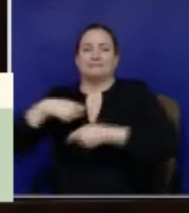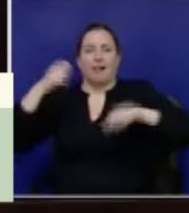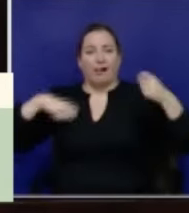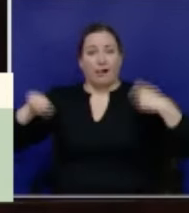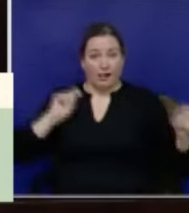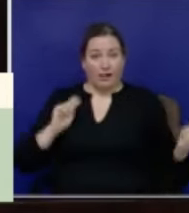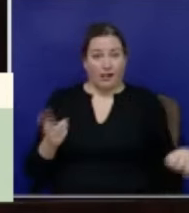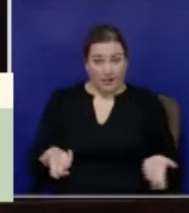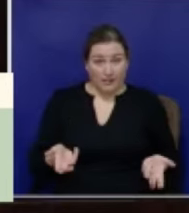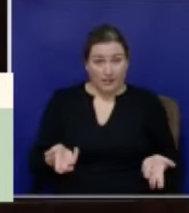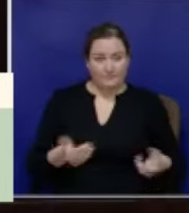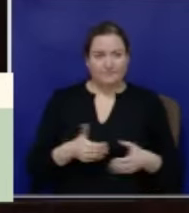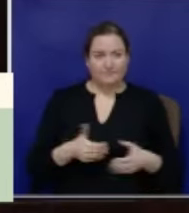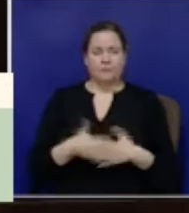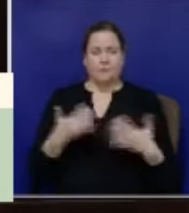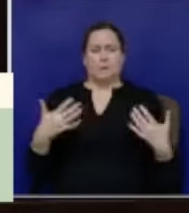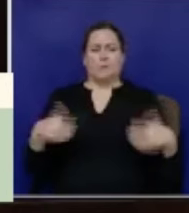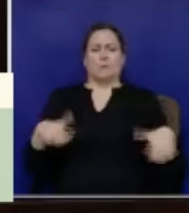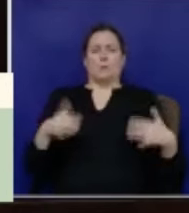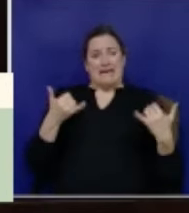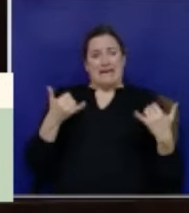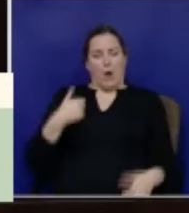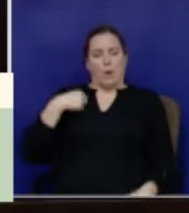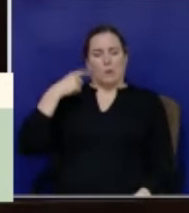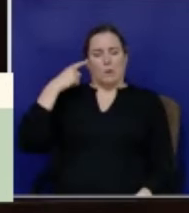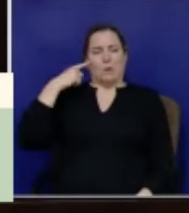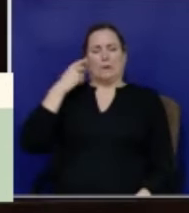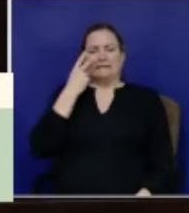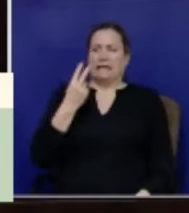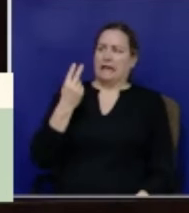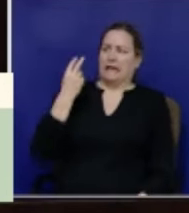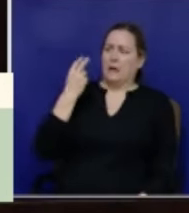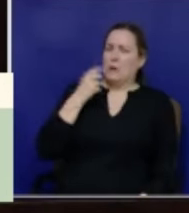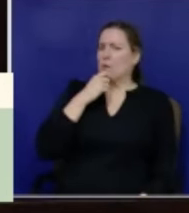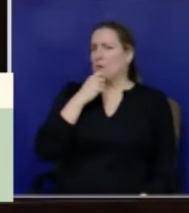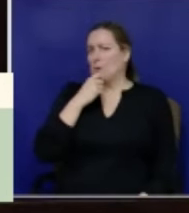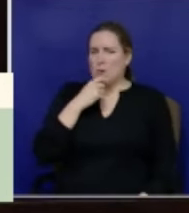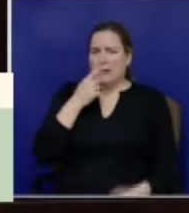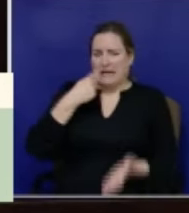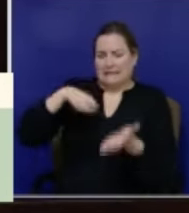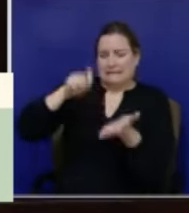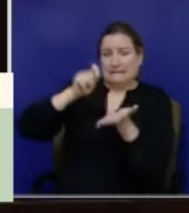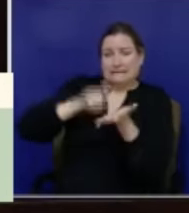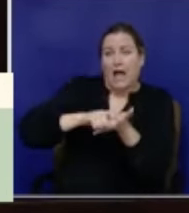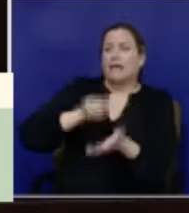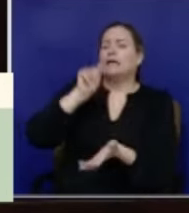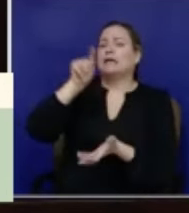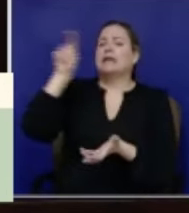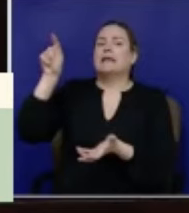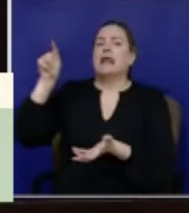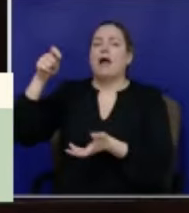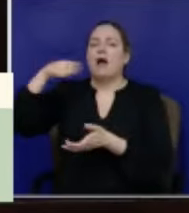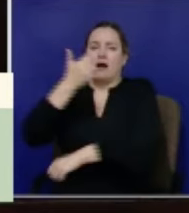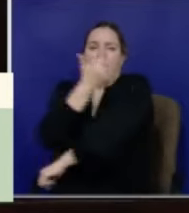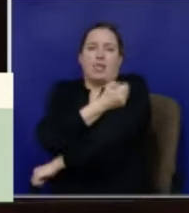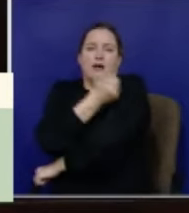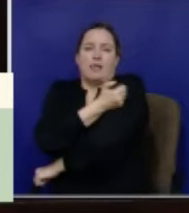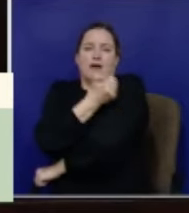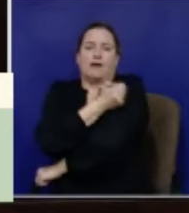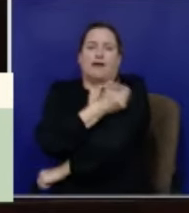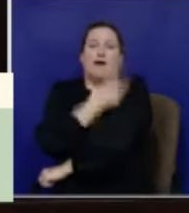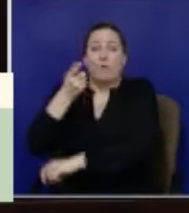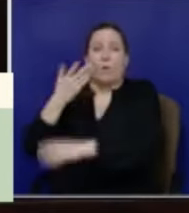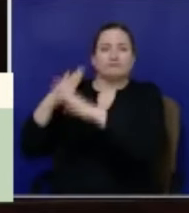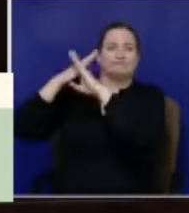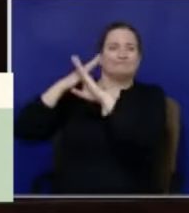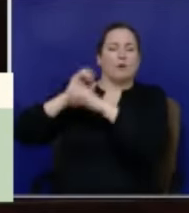parliamentarians now know that our government was bullied into signing COVID-19 contracts with Big Pharma and paid billions of rands